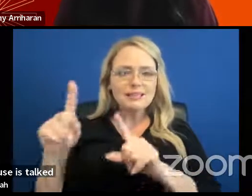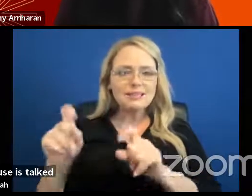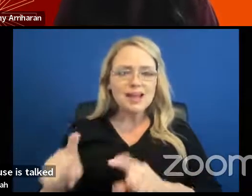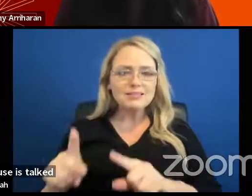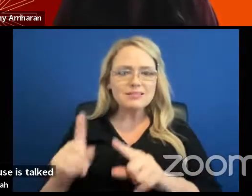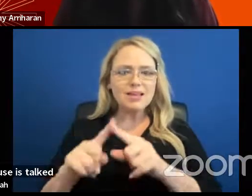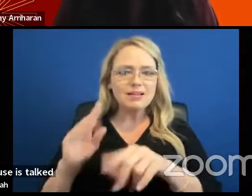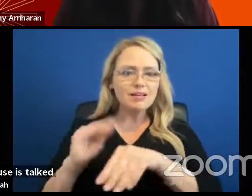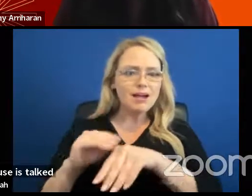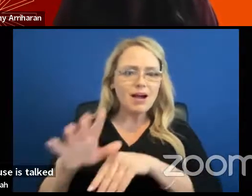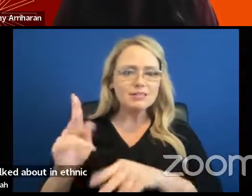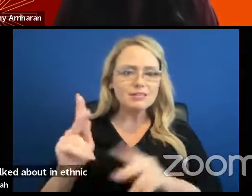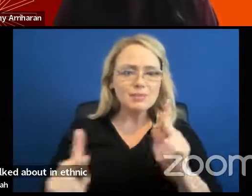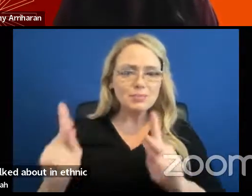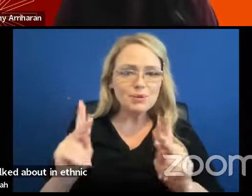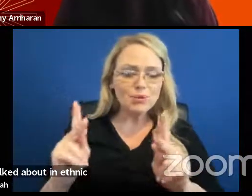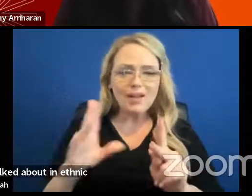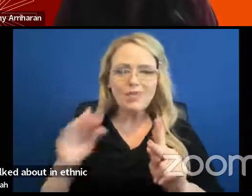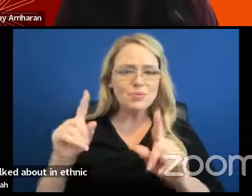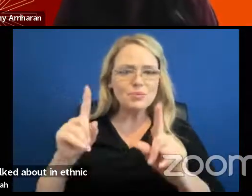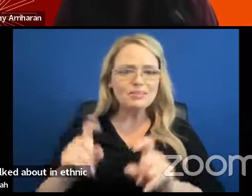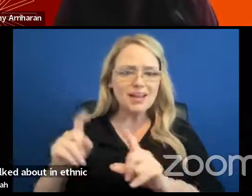a little bit more well known. I keep seeing